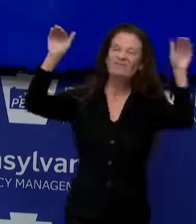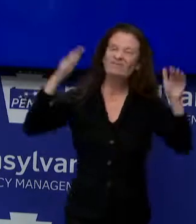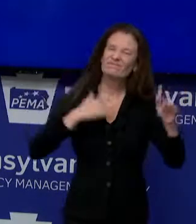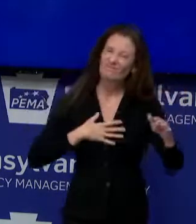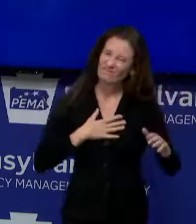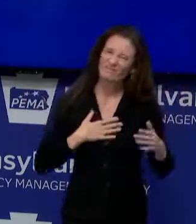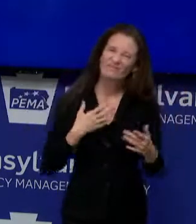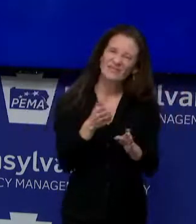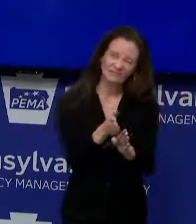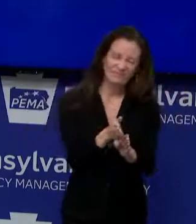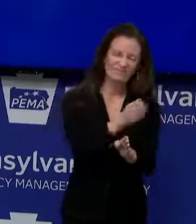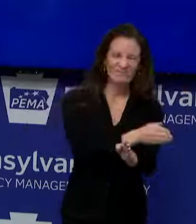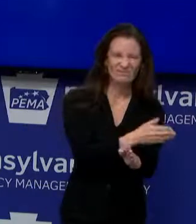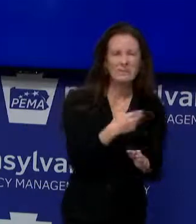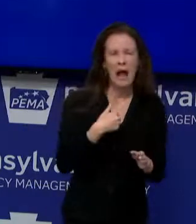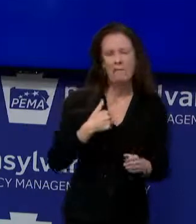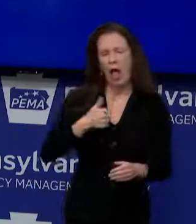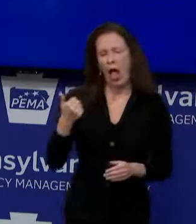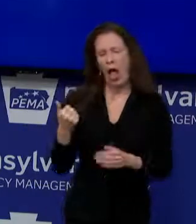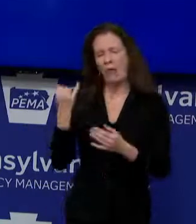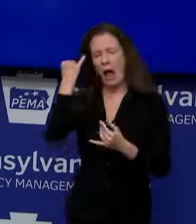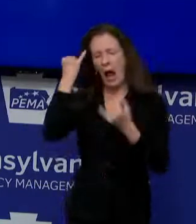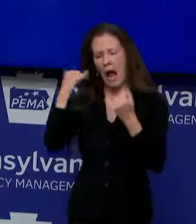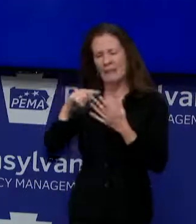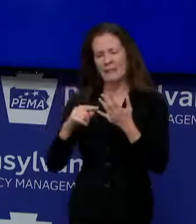to improvements to the electoral process.